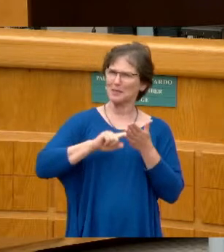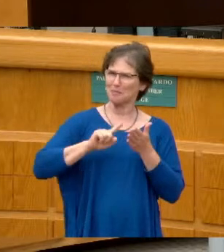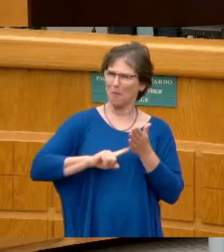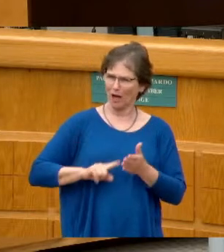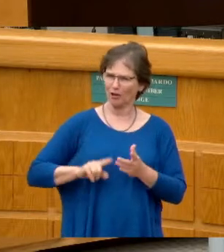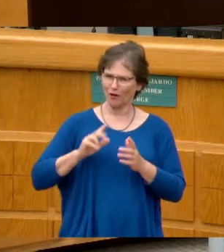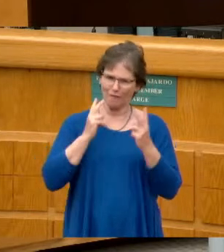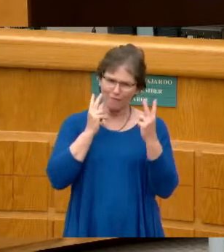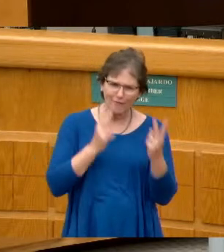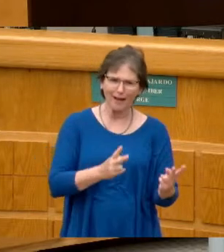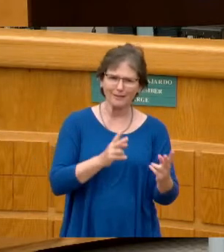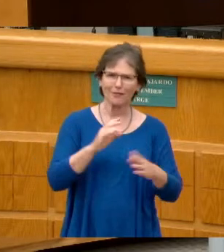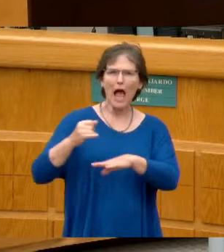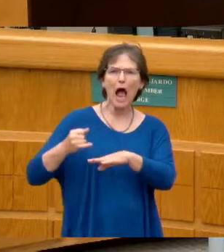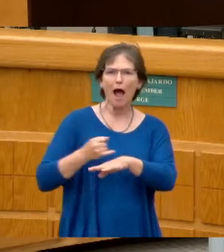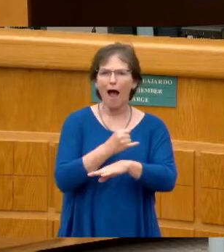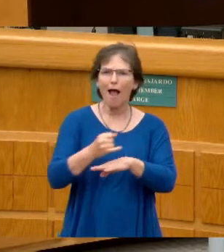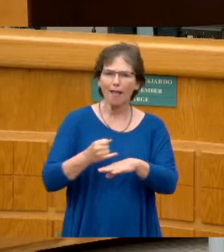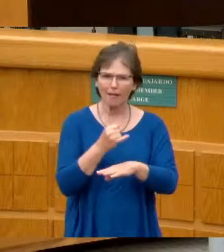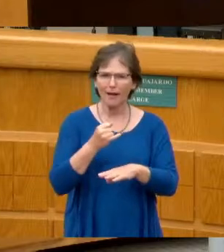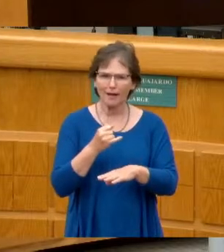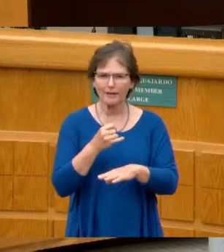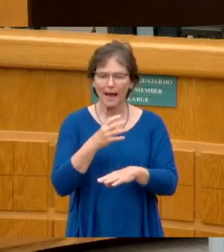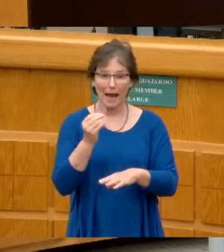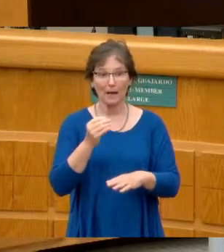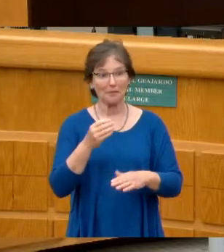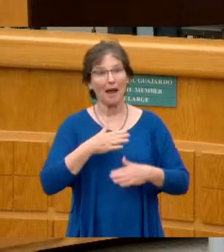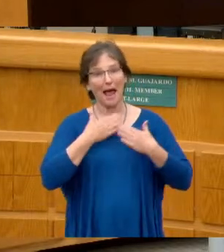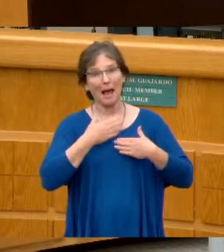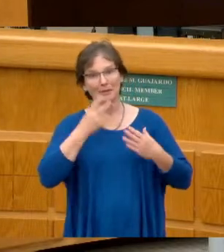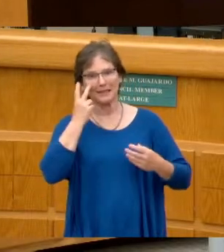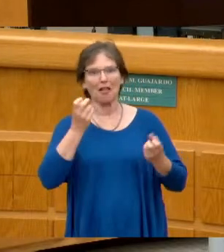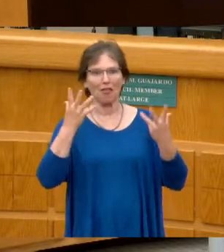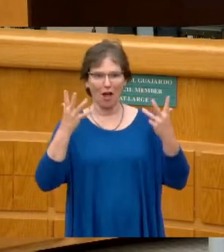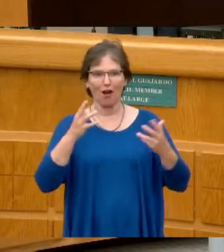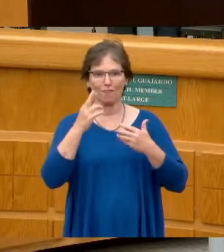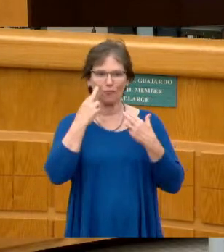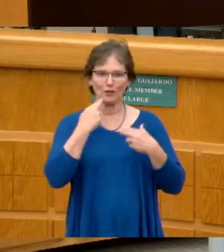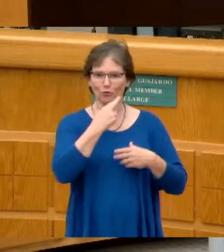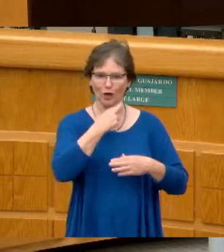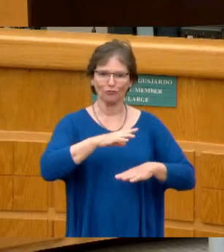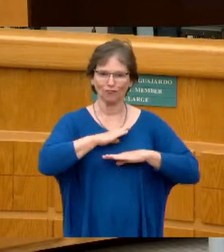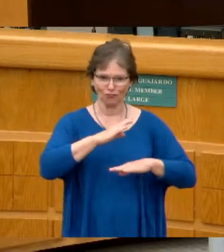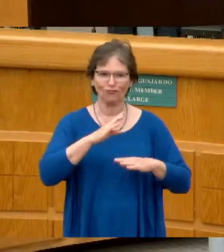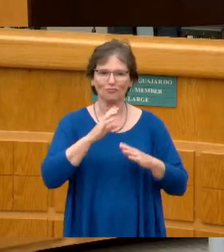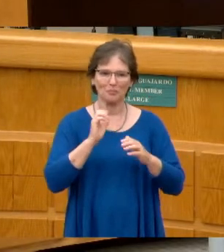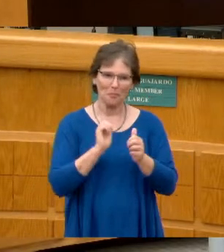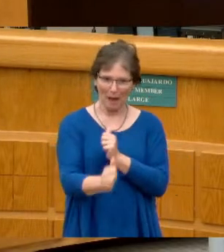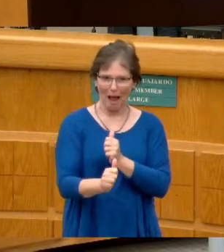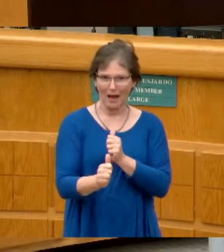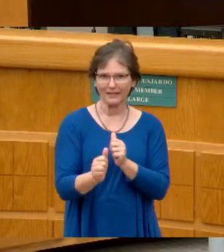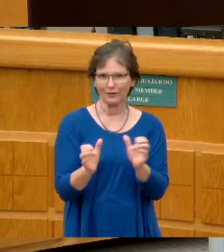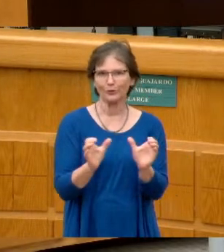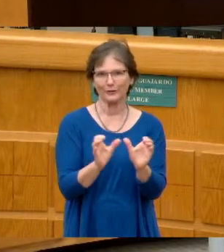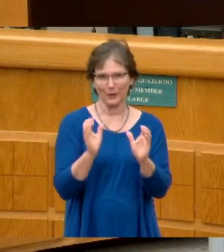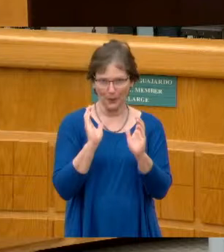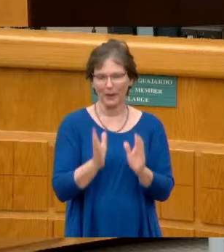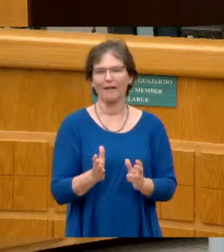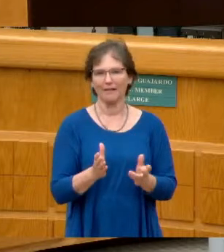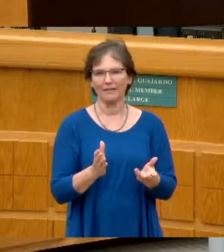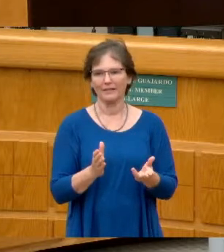Dollar General on Walden Road, Bill Miller Barbecue on Leopard, the Fresh Donuts on